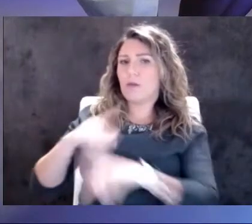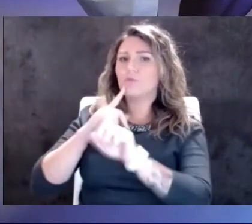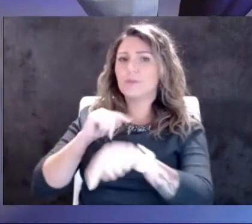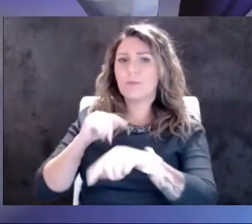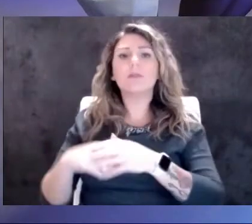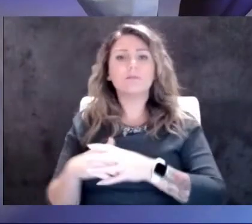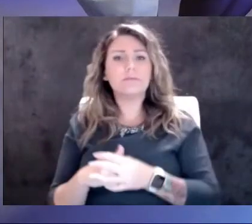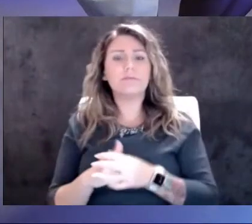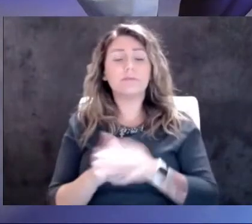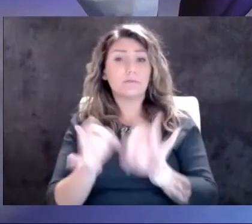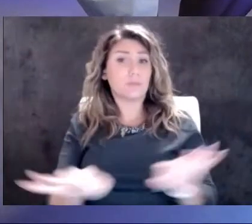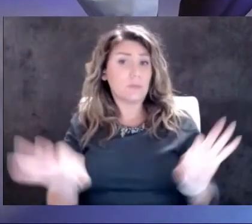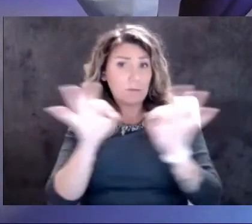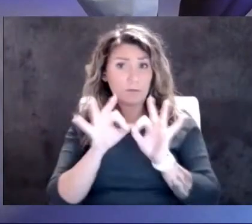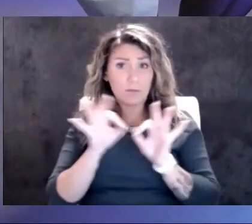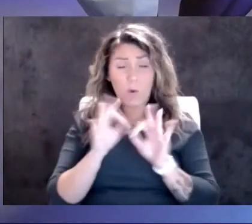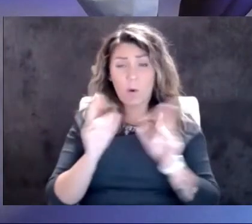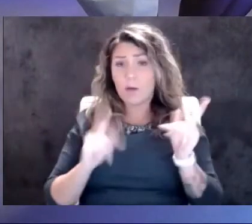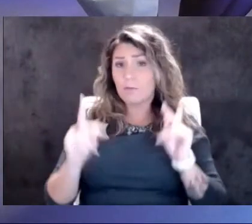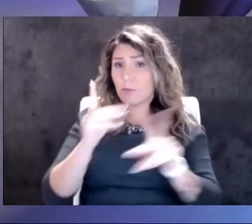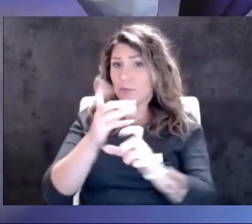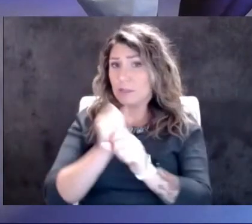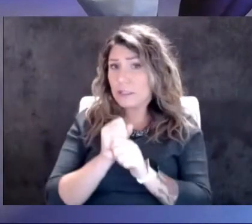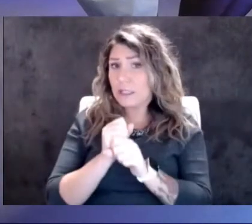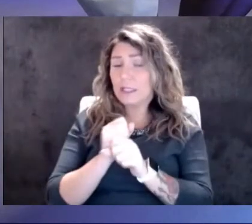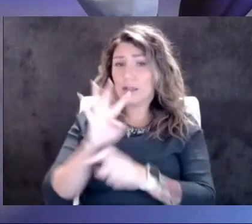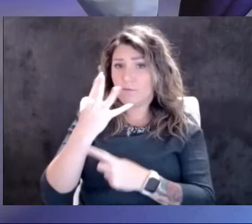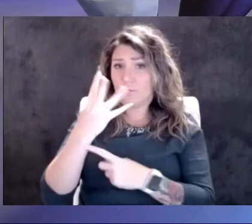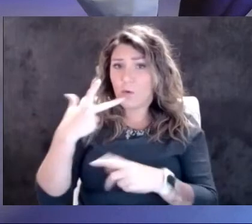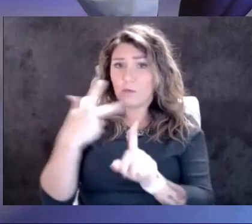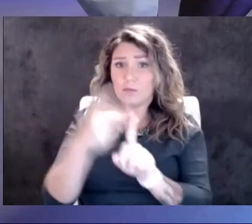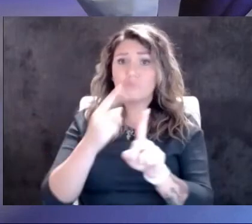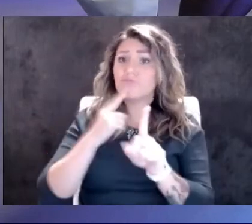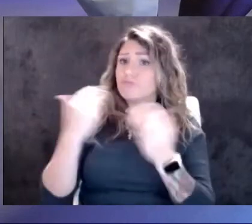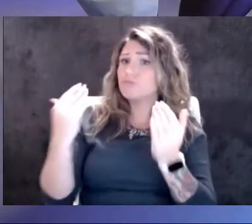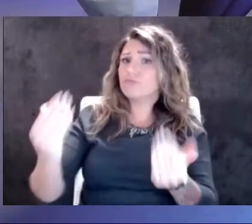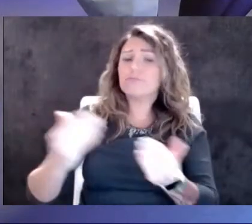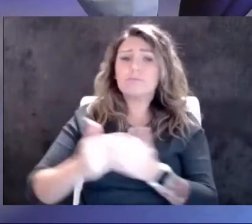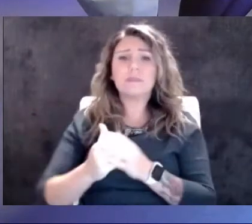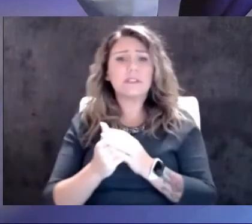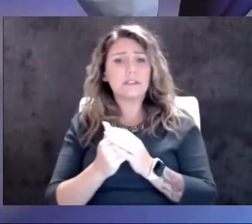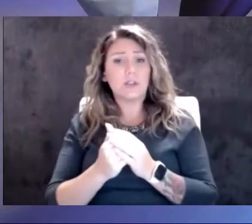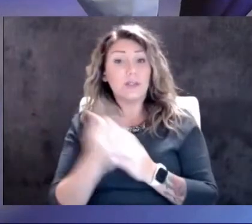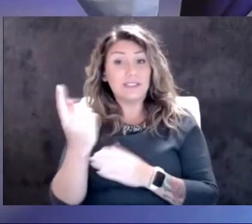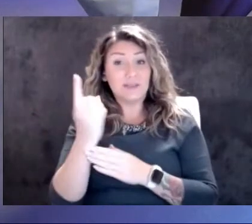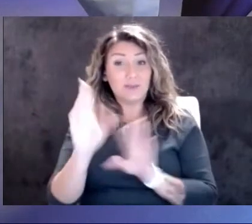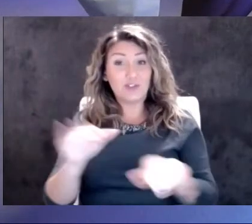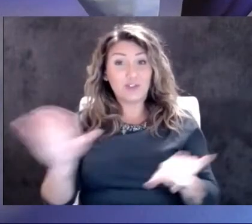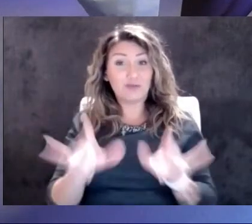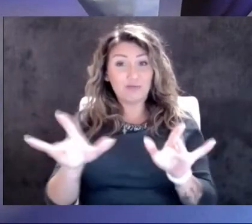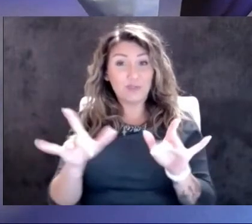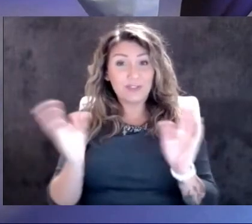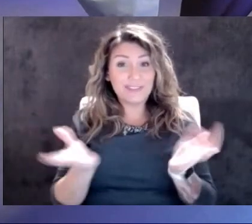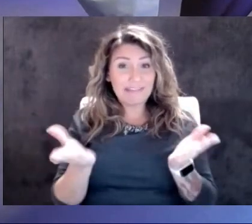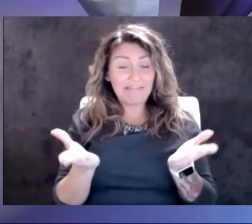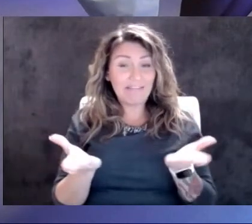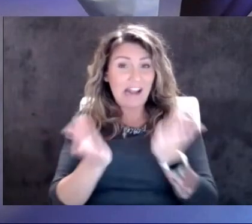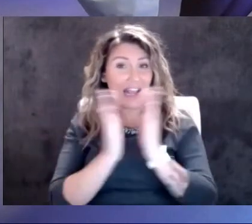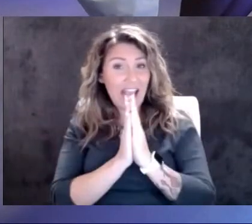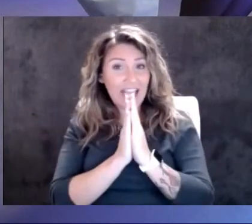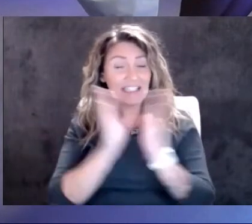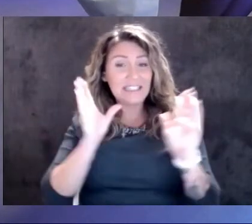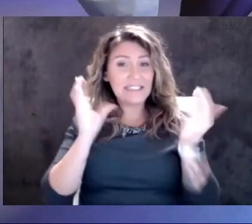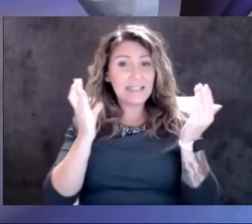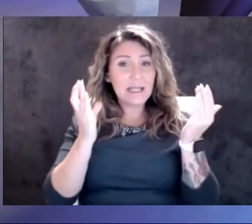that folks like that get that 4th shot. Go ahead, Cody. Sorry. No, it's fine. Since somebody from Children's Mercy is here, I'll ask, since it seems